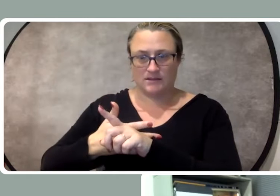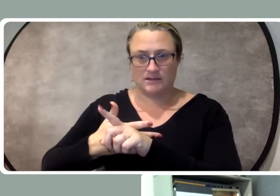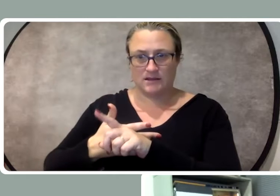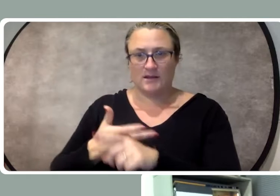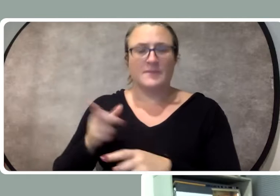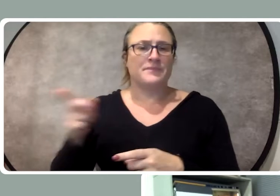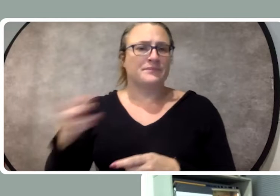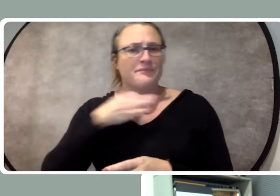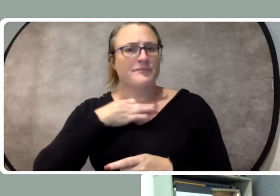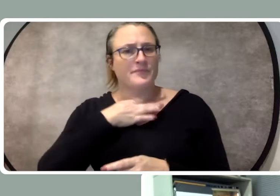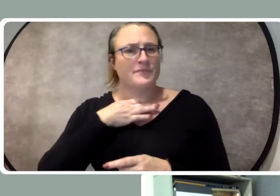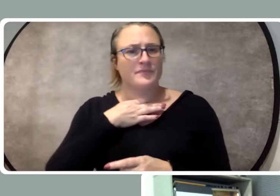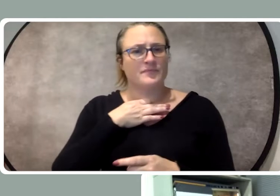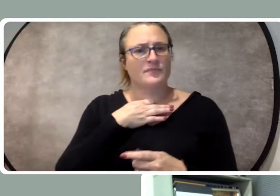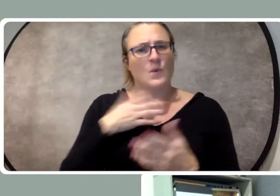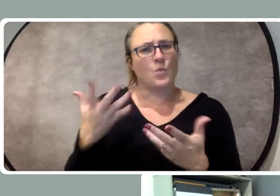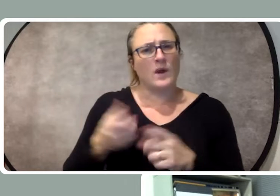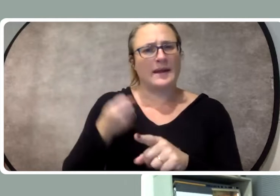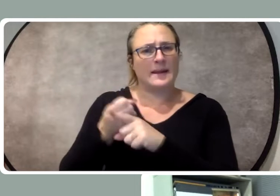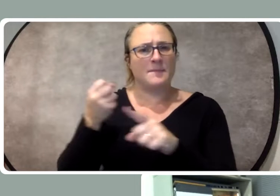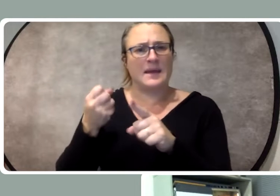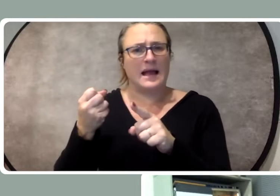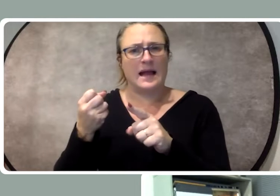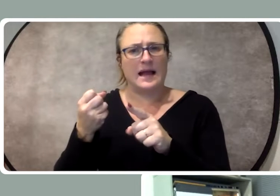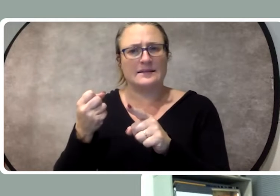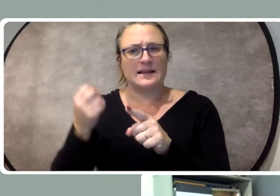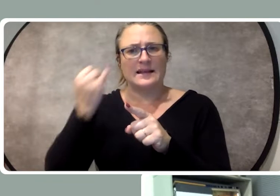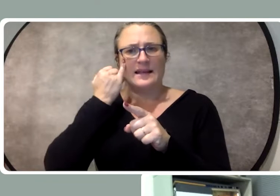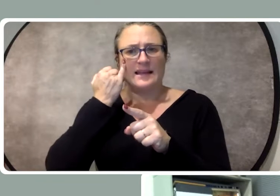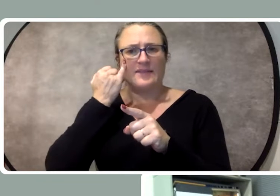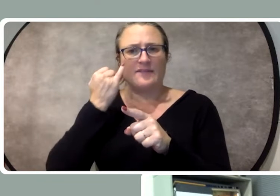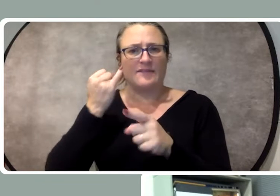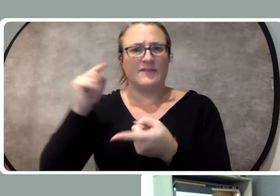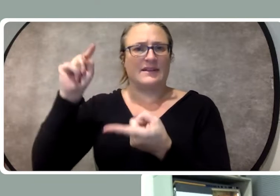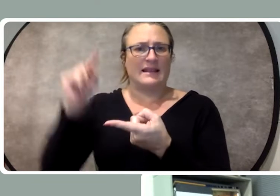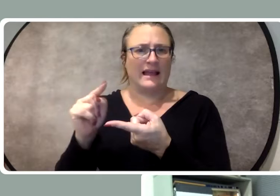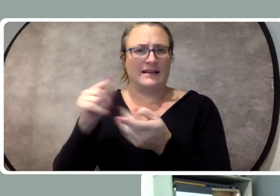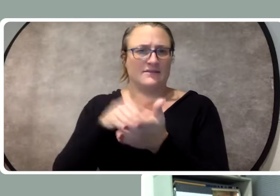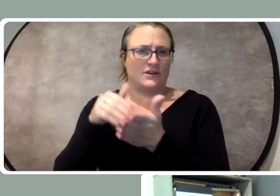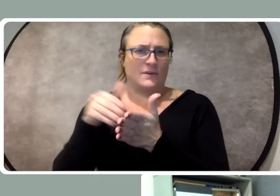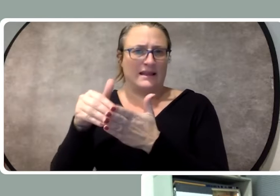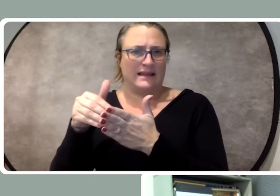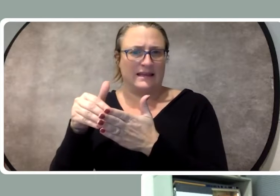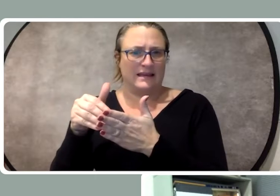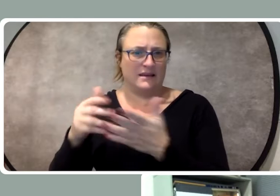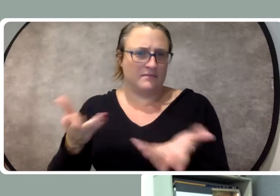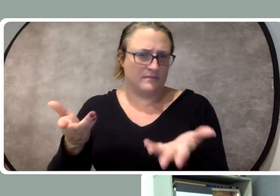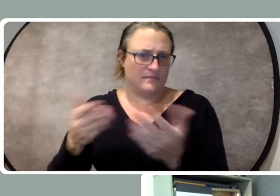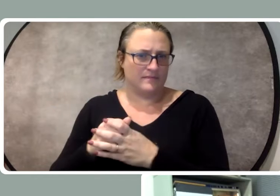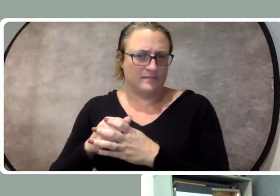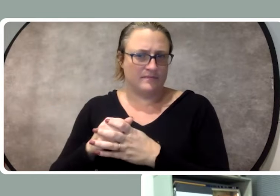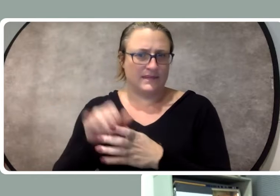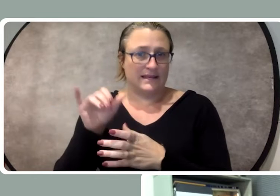wanted to know what impact there would be about trying to do it less frequently than once a week. Is that